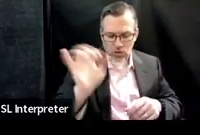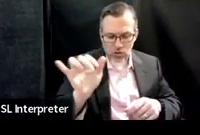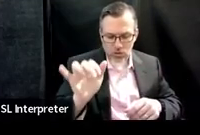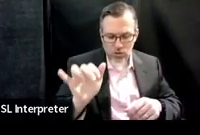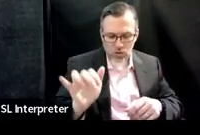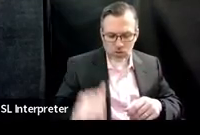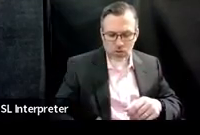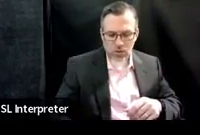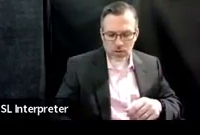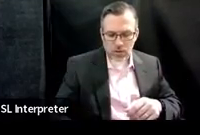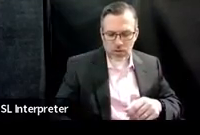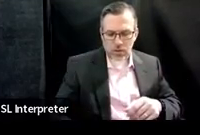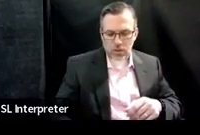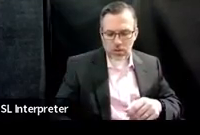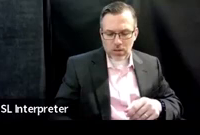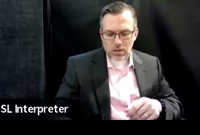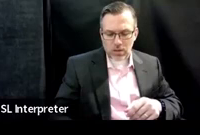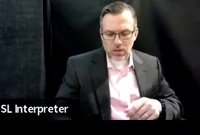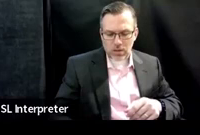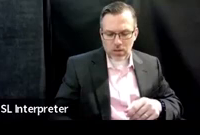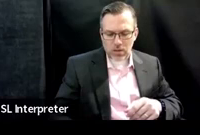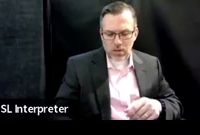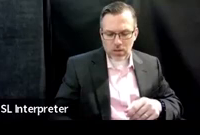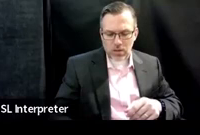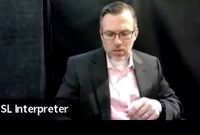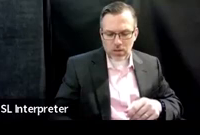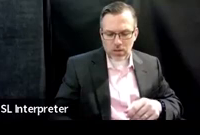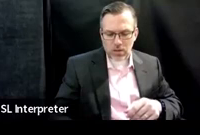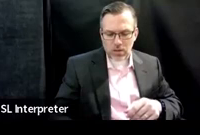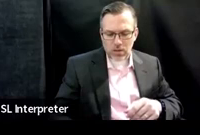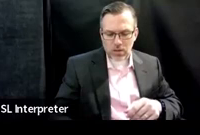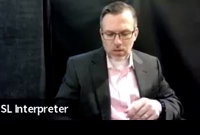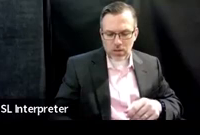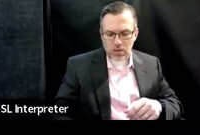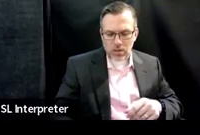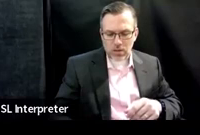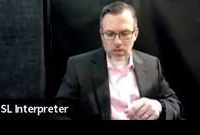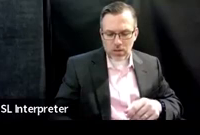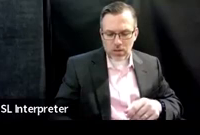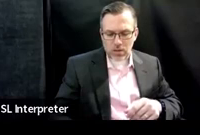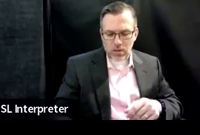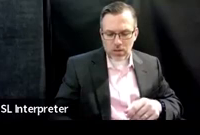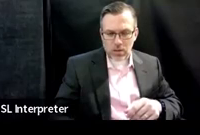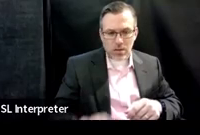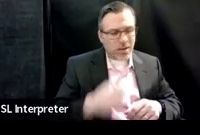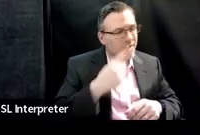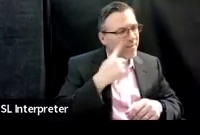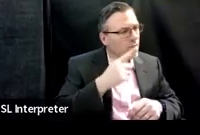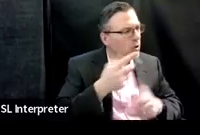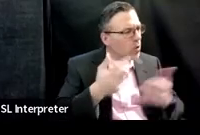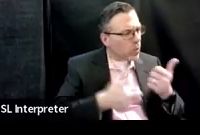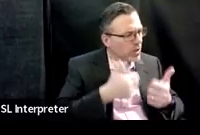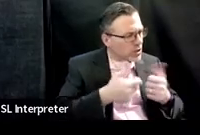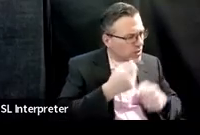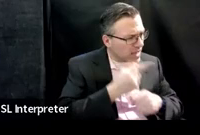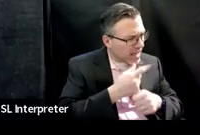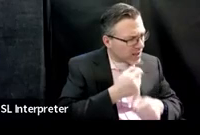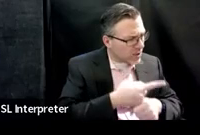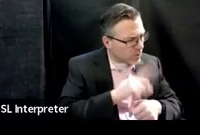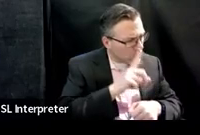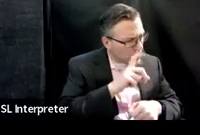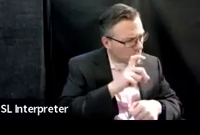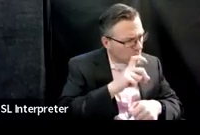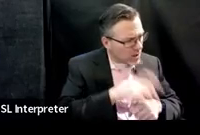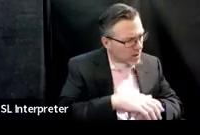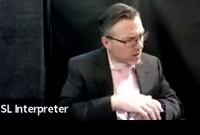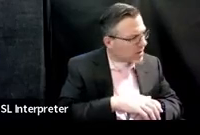just if they document it in number one that they gave them to the parents? For an annual, I think that's fine,